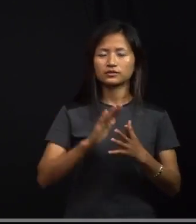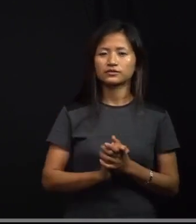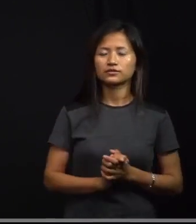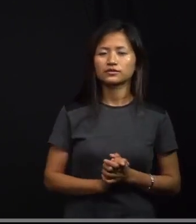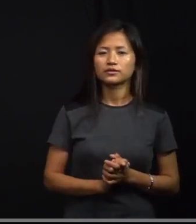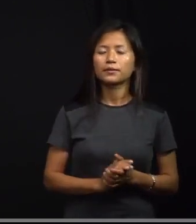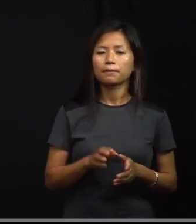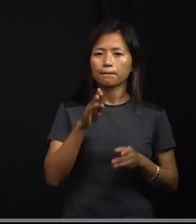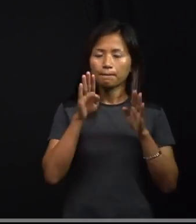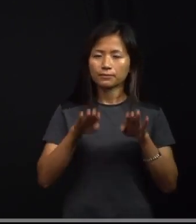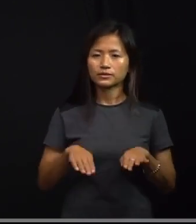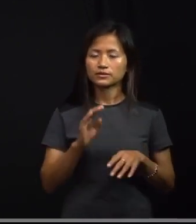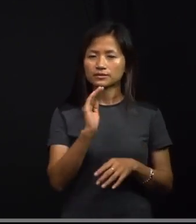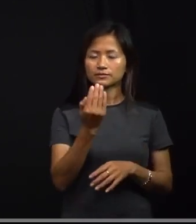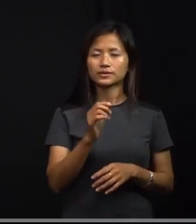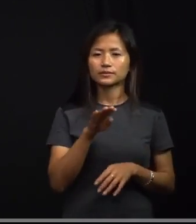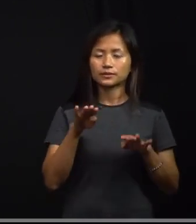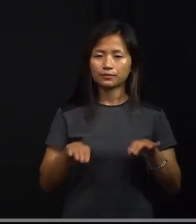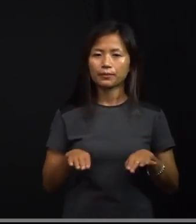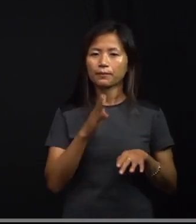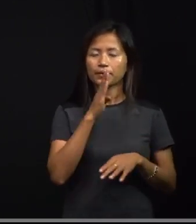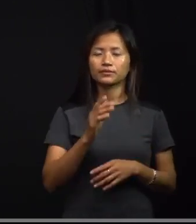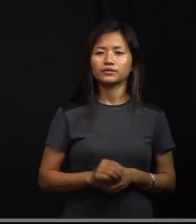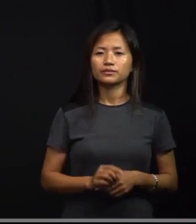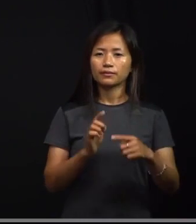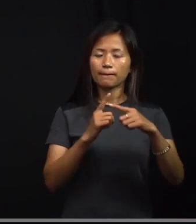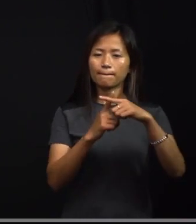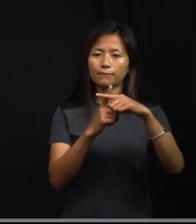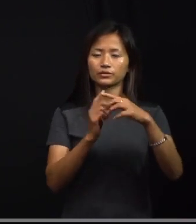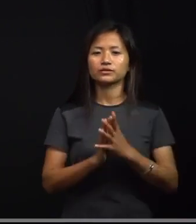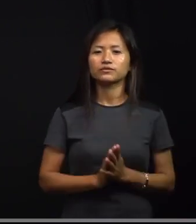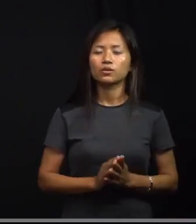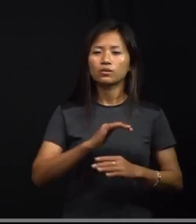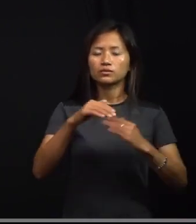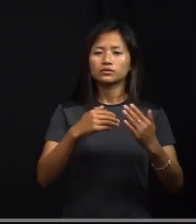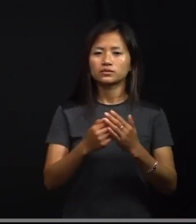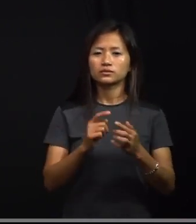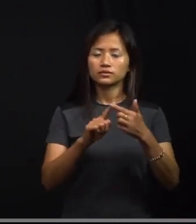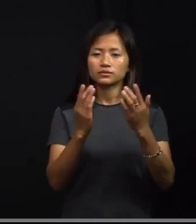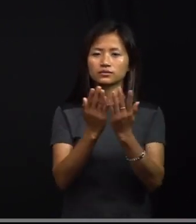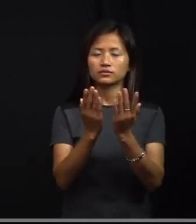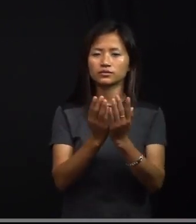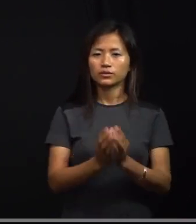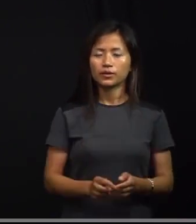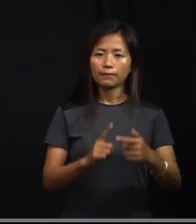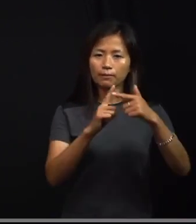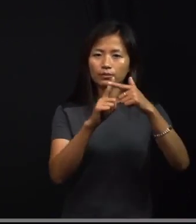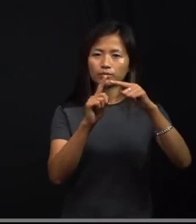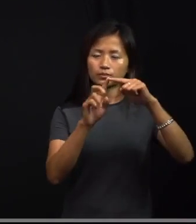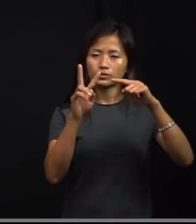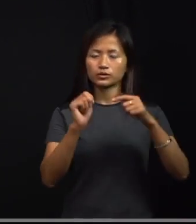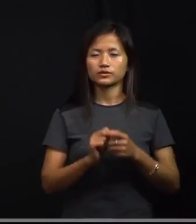be positive also, right? But the whole purpose of giving education is positive influence, okay?